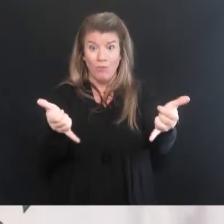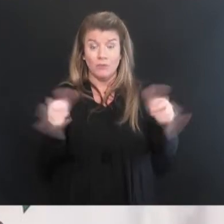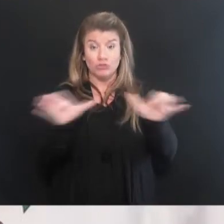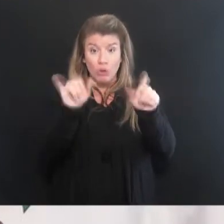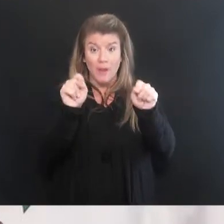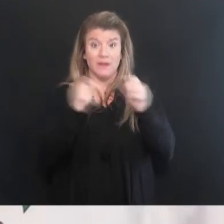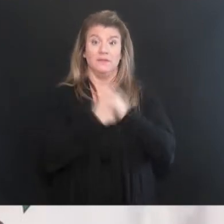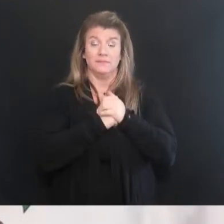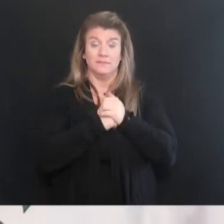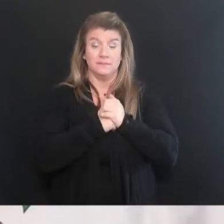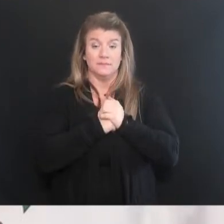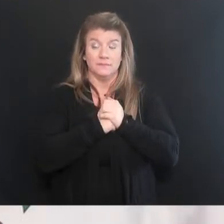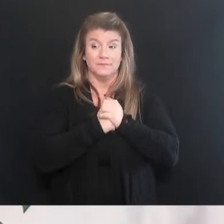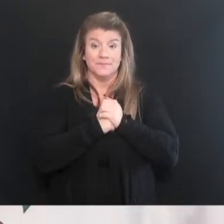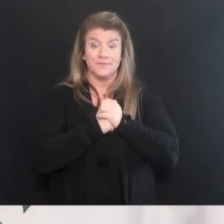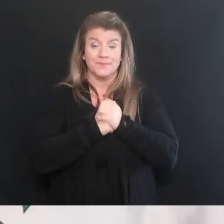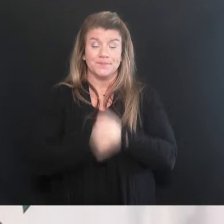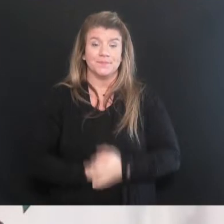shot.